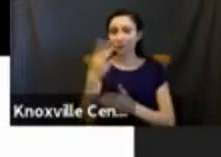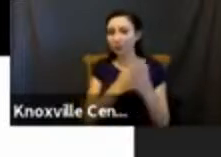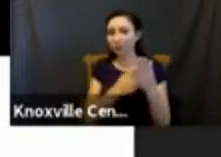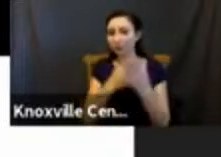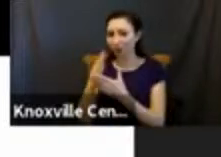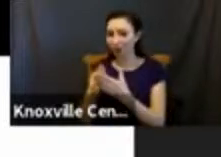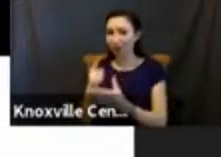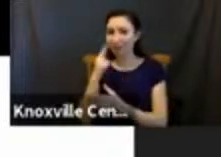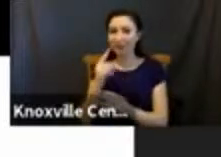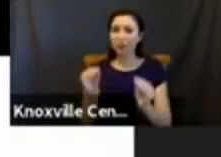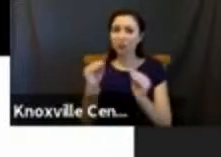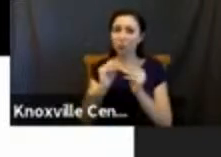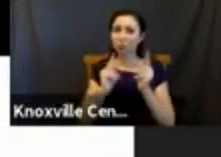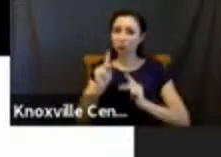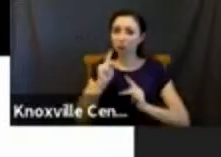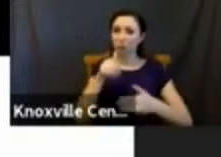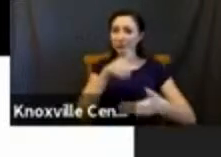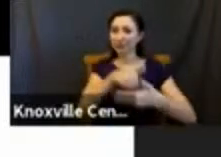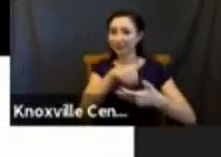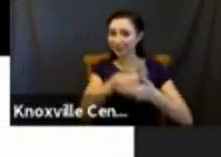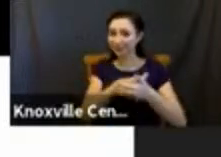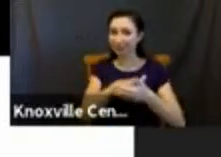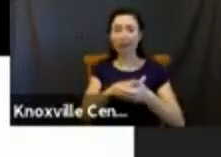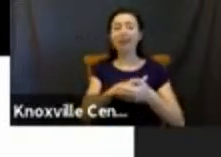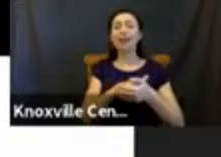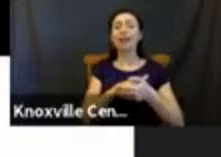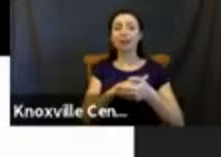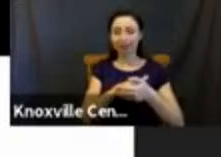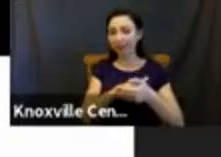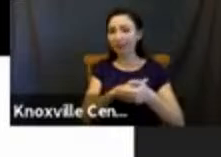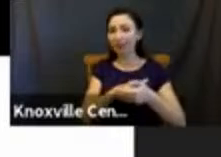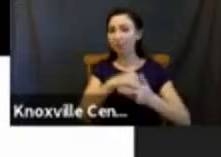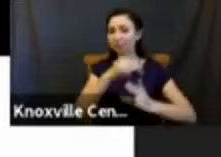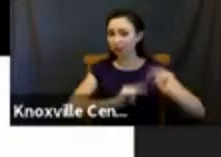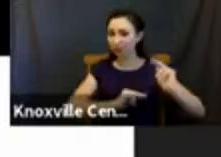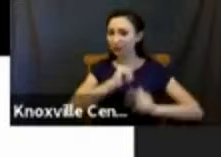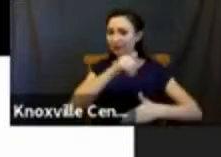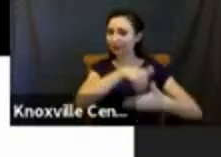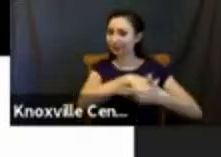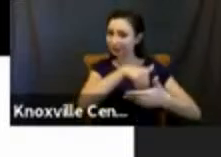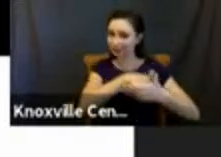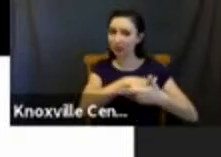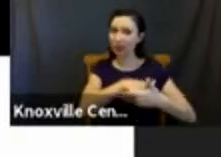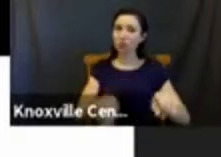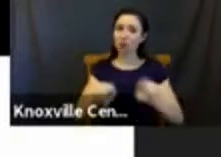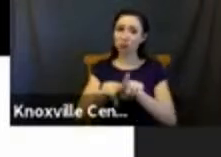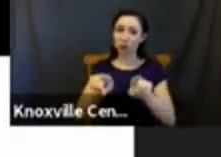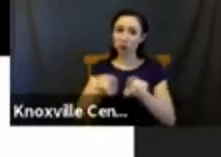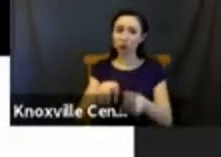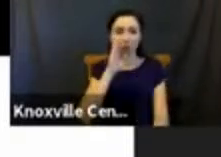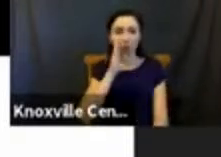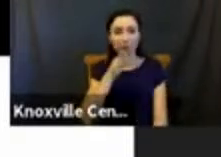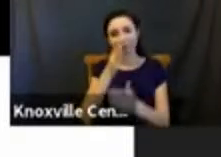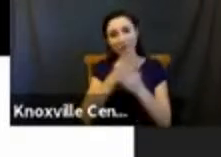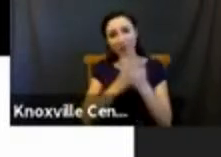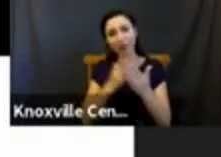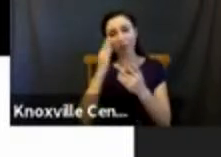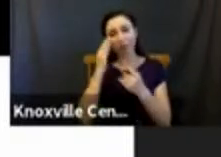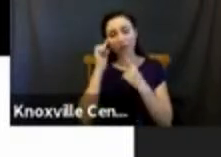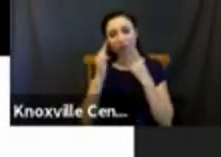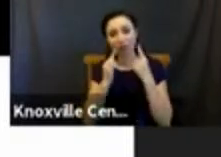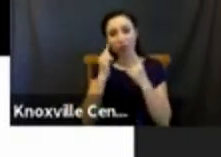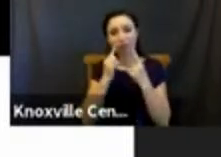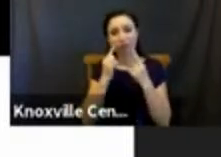people indoors without question. And it's also going to be, there's at least some thought out there that cold